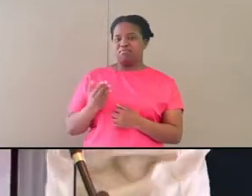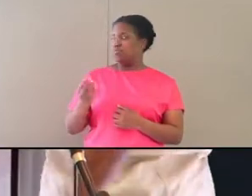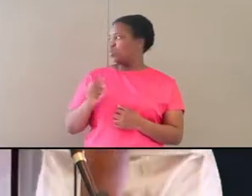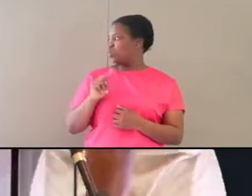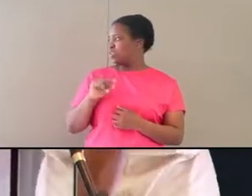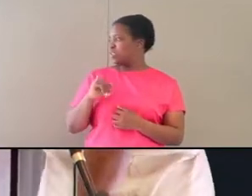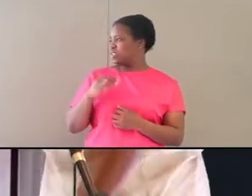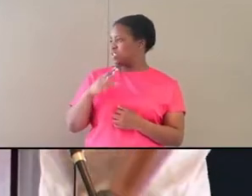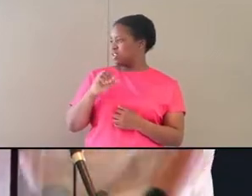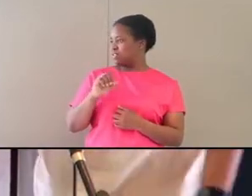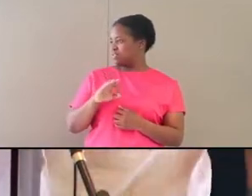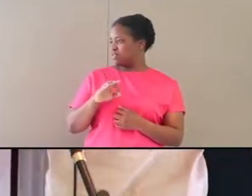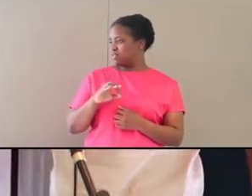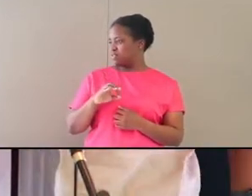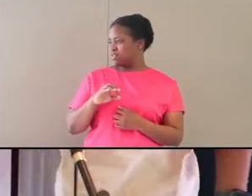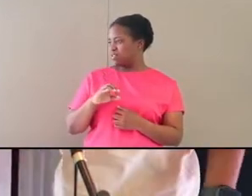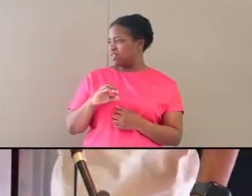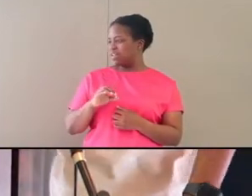and I'd like her to